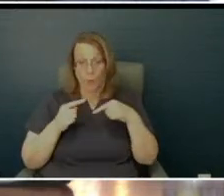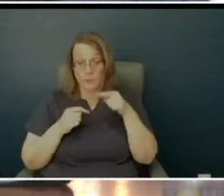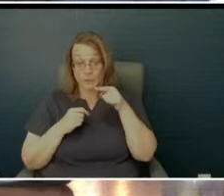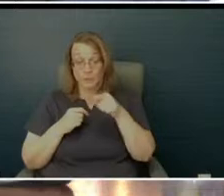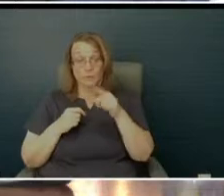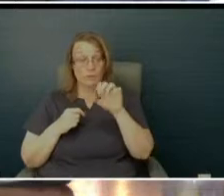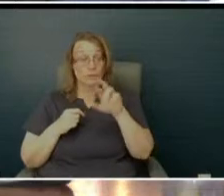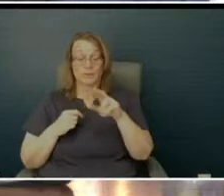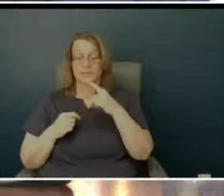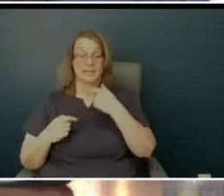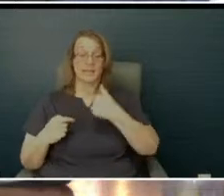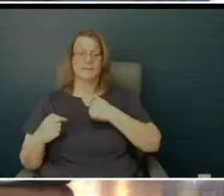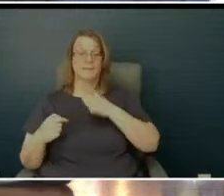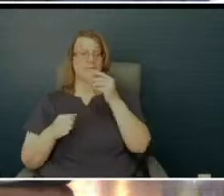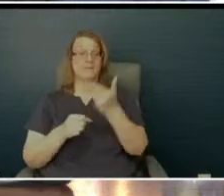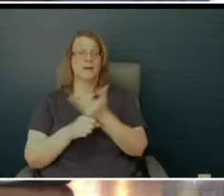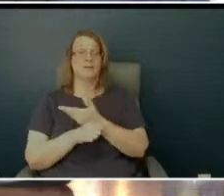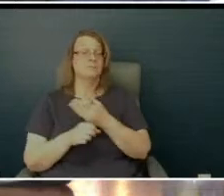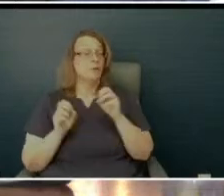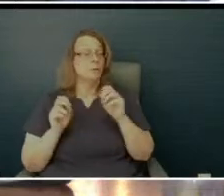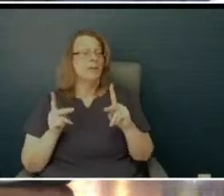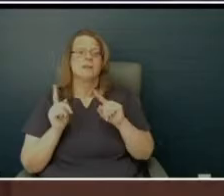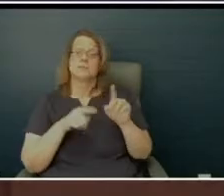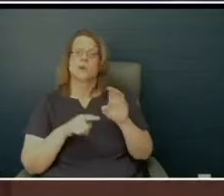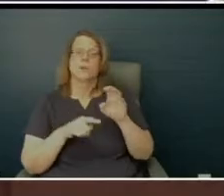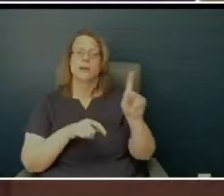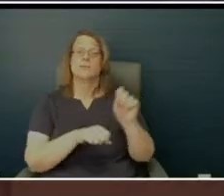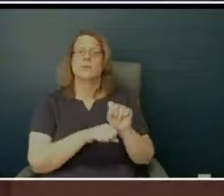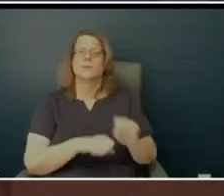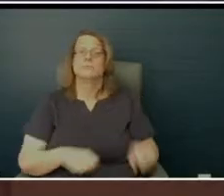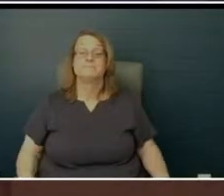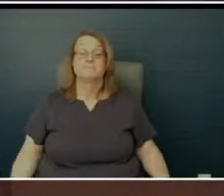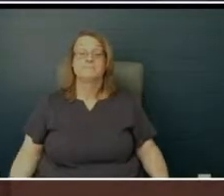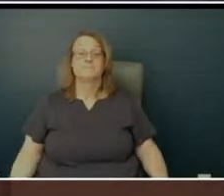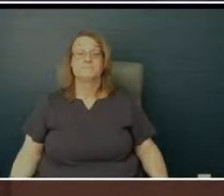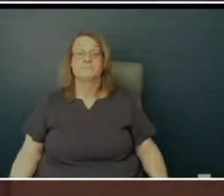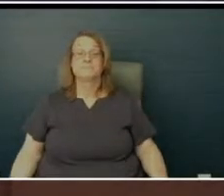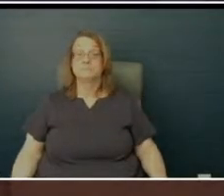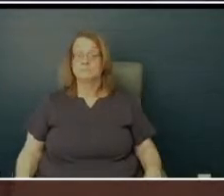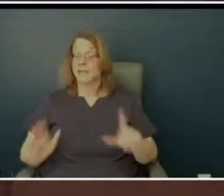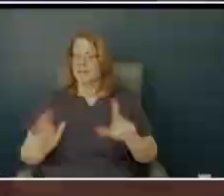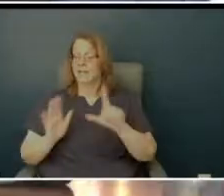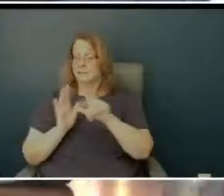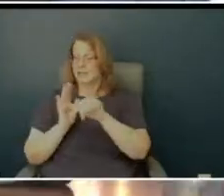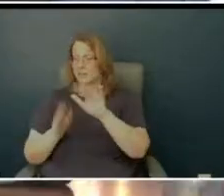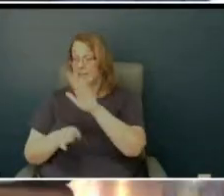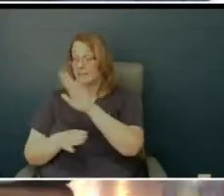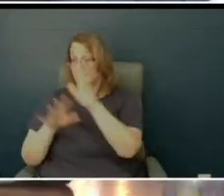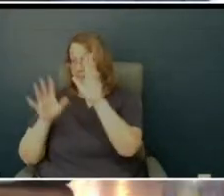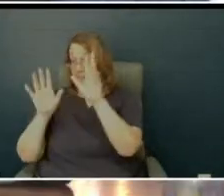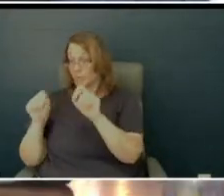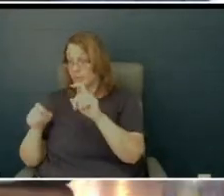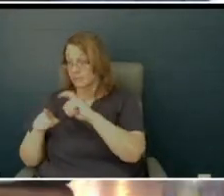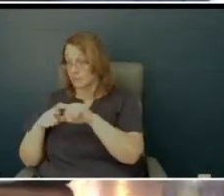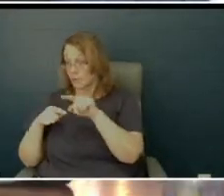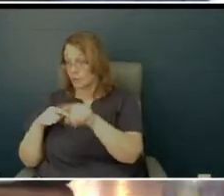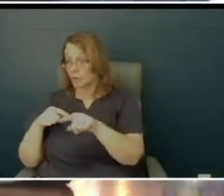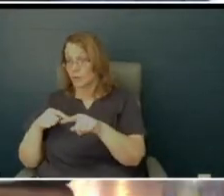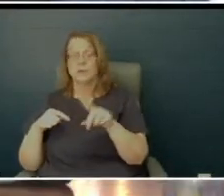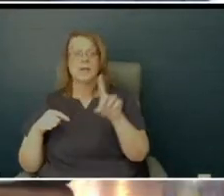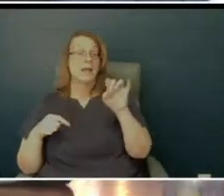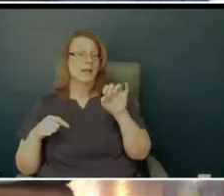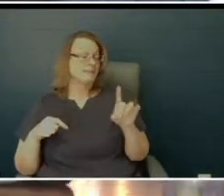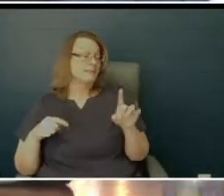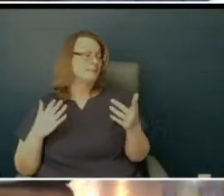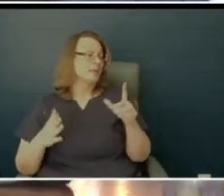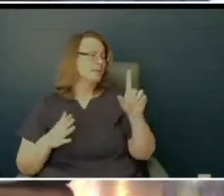well, then we should all go back to work. Did you get a call from the president later that night? I did, I don't know, probably 90 minutes later